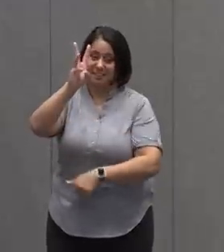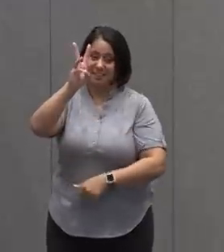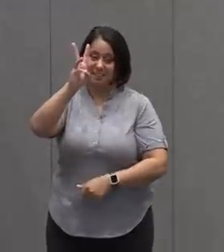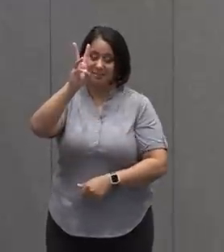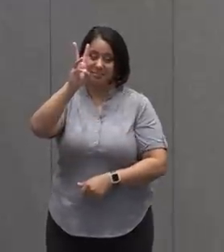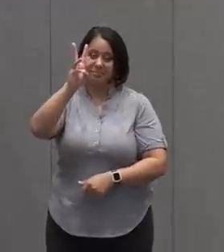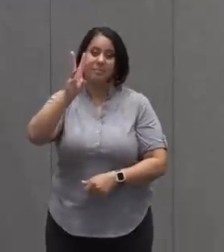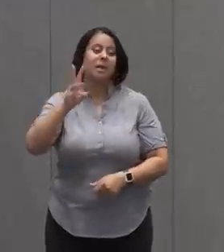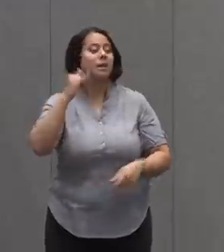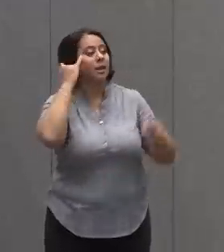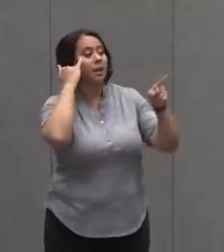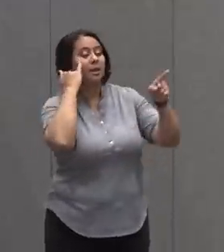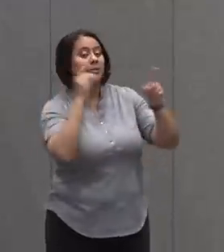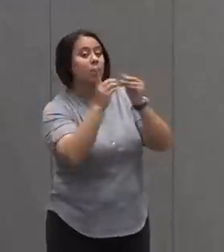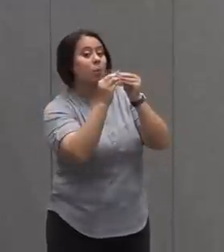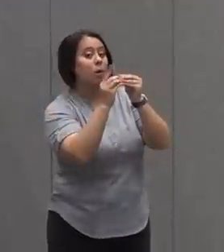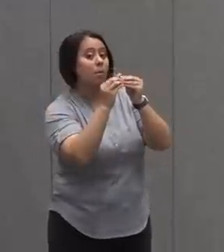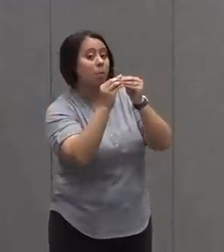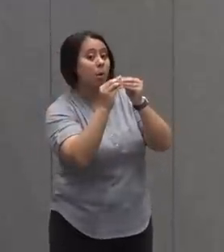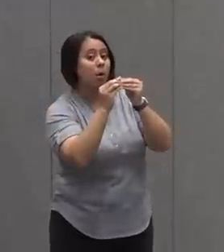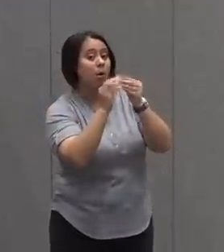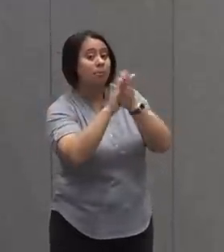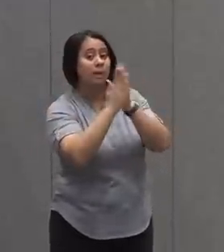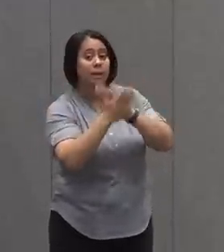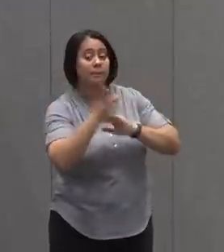how could I figure out what that would be?